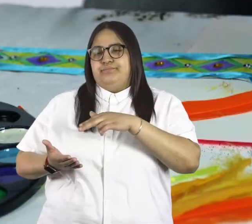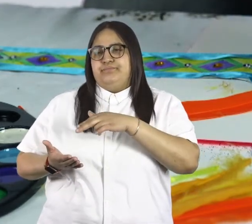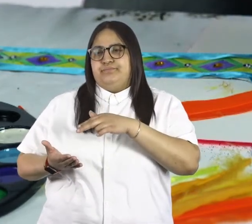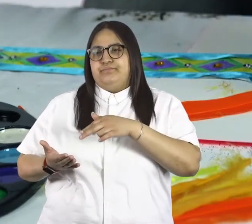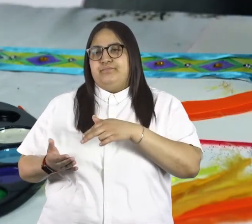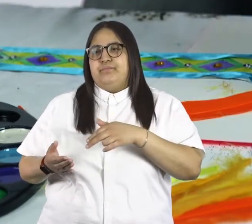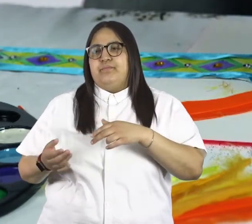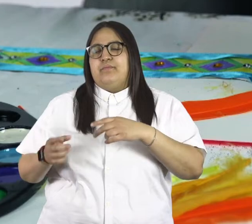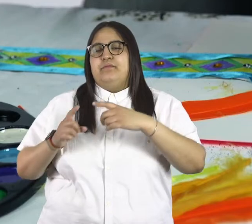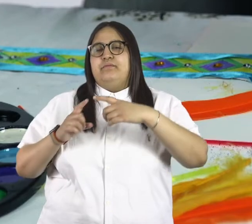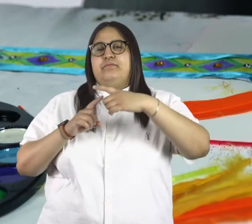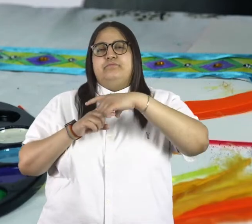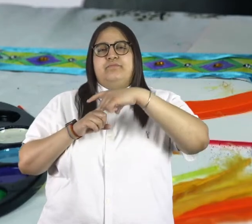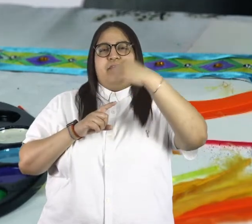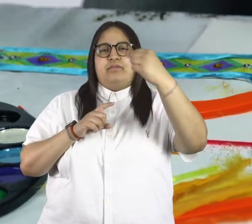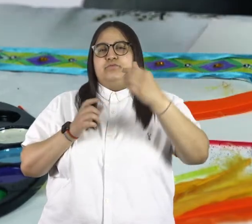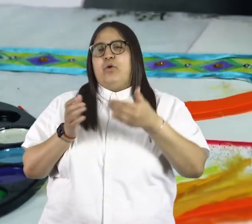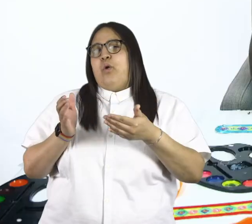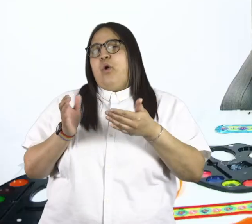over the strands